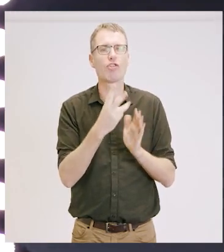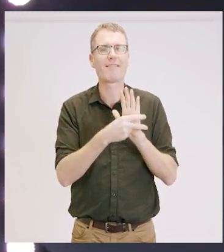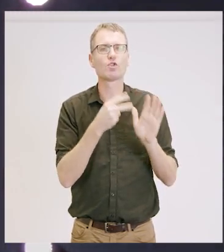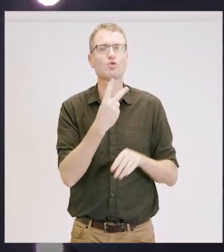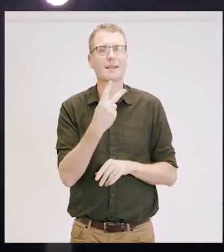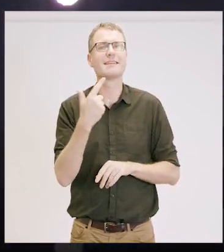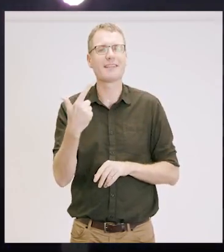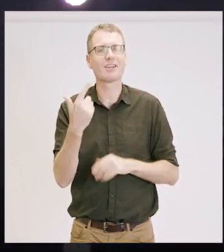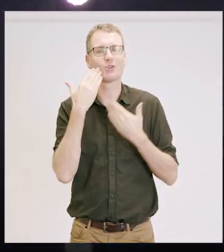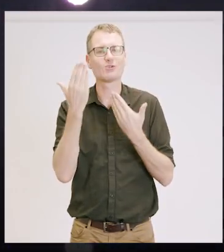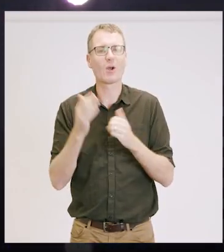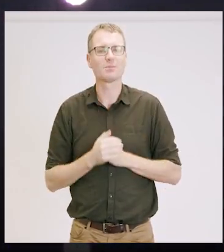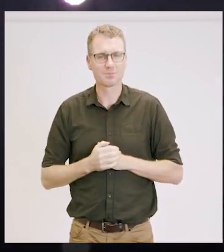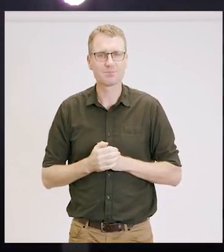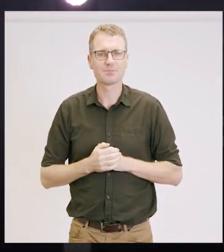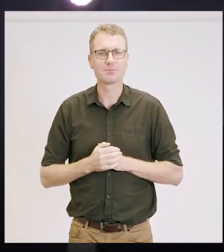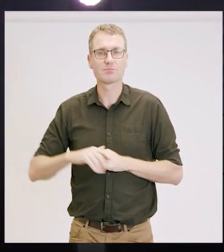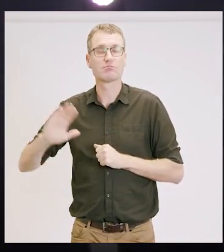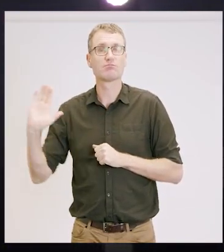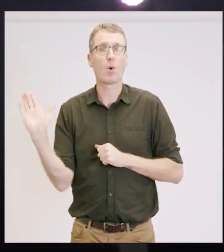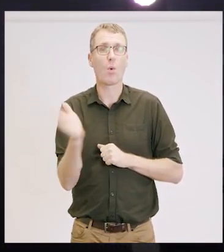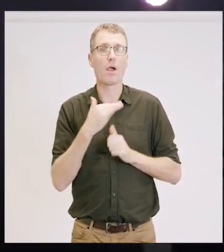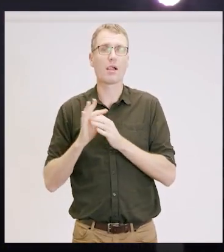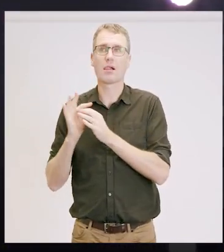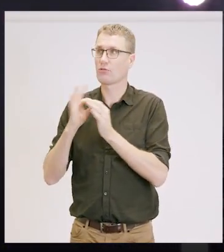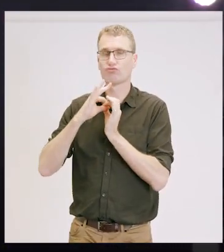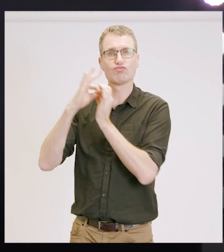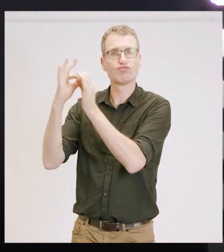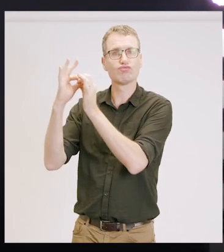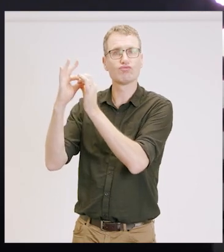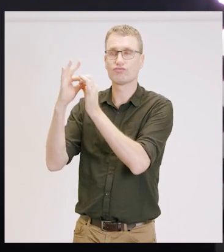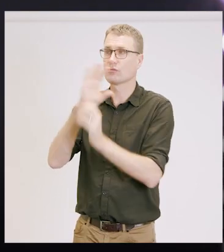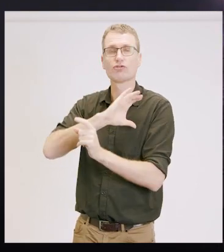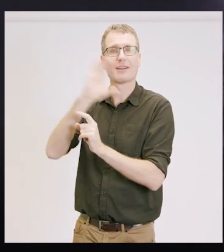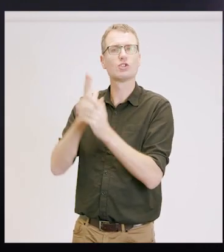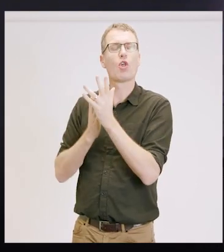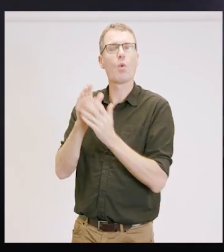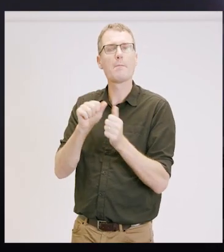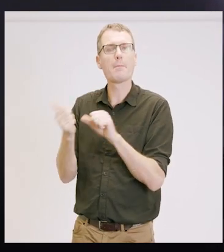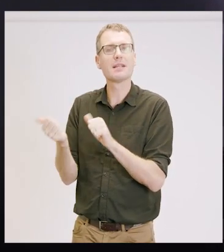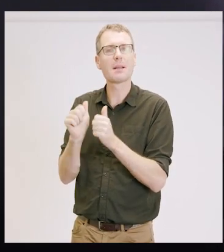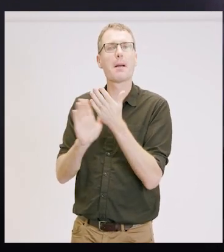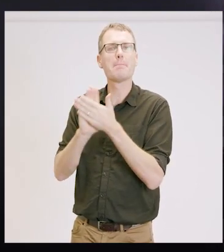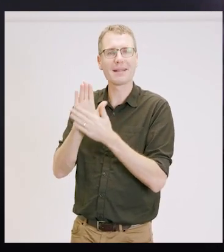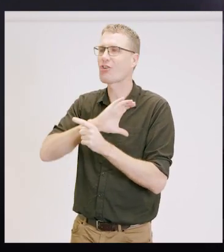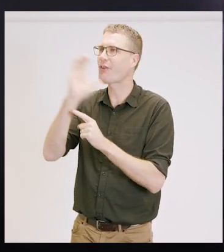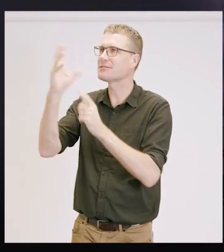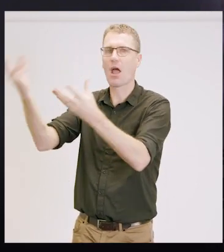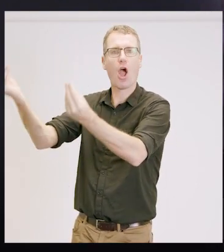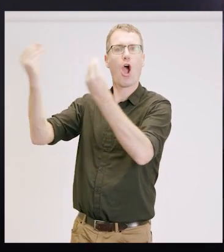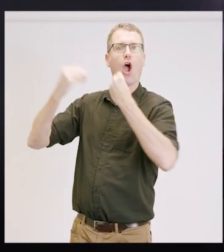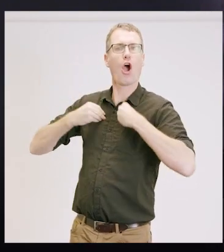this in Galatians 3 verse 27. It says, all who have been united with Christ in baptism have put